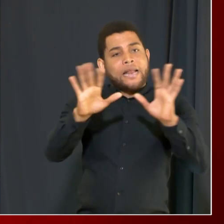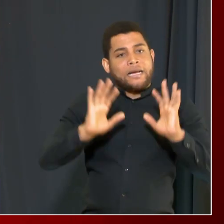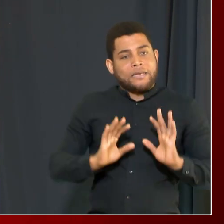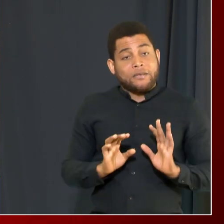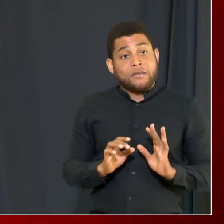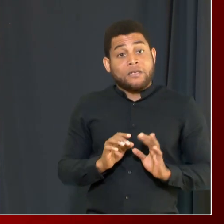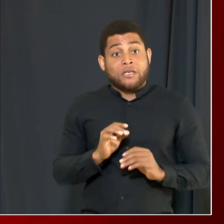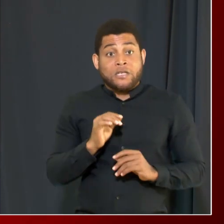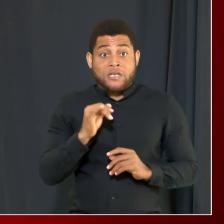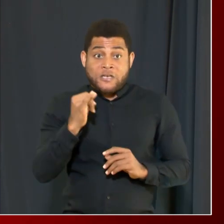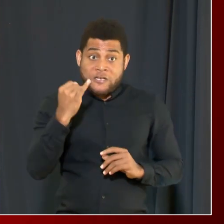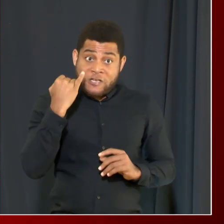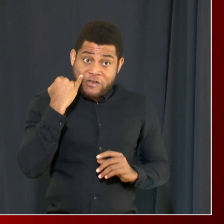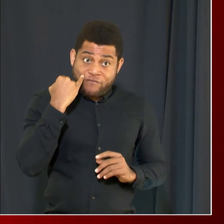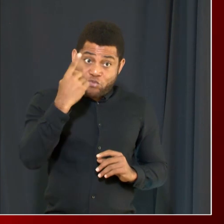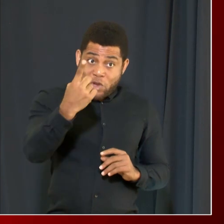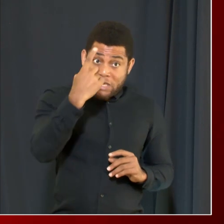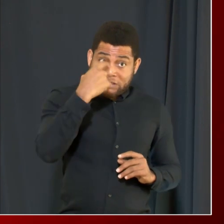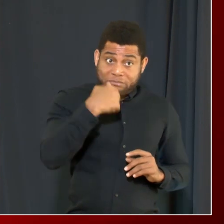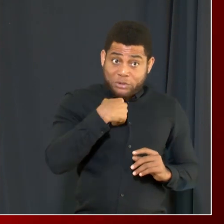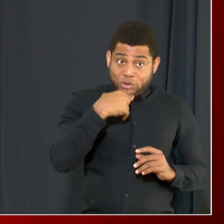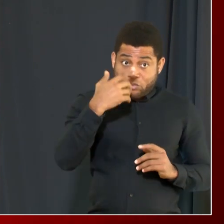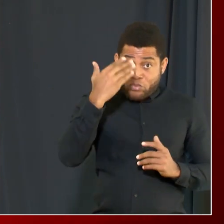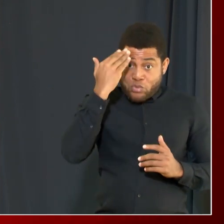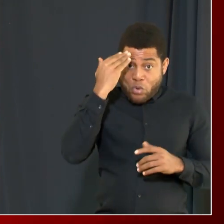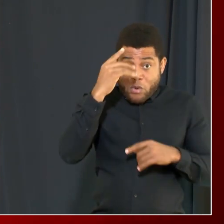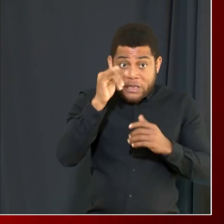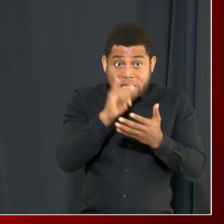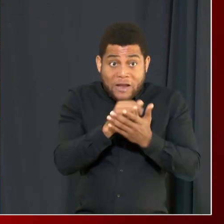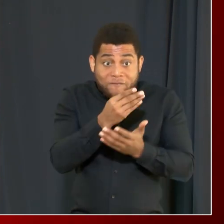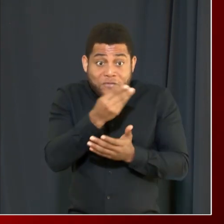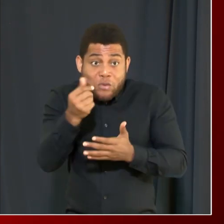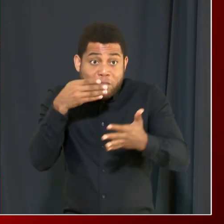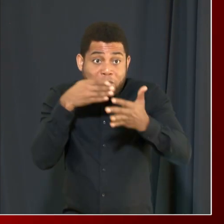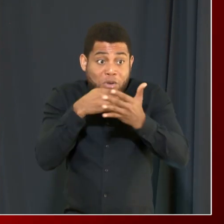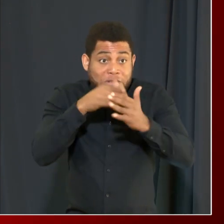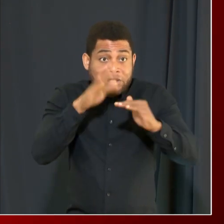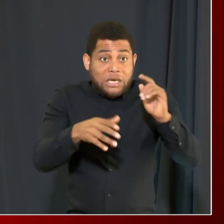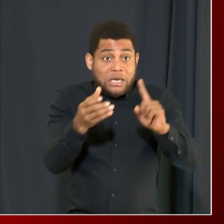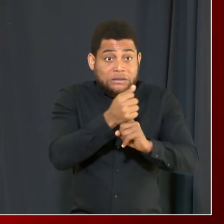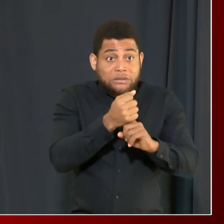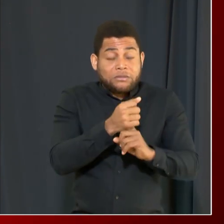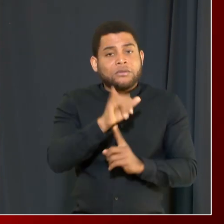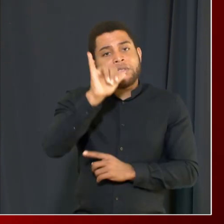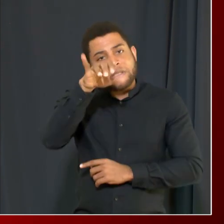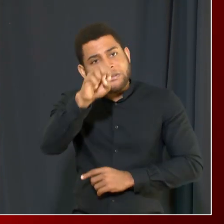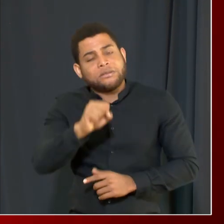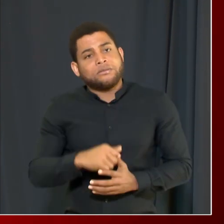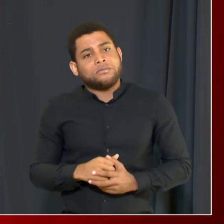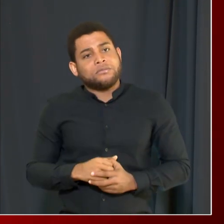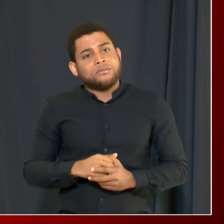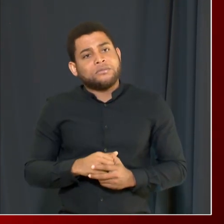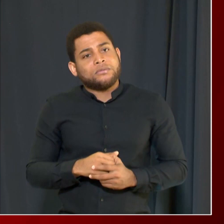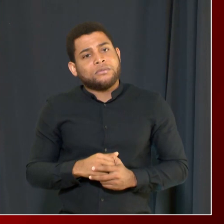I know that there are fewer prosecutions than arrests? Yes. You knew this? Of course. Since